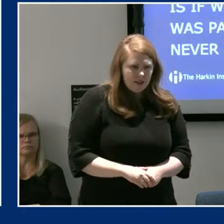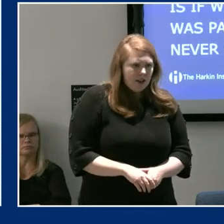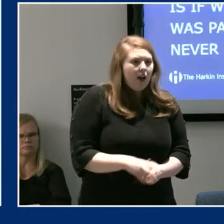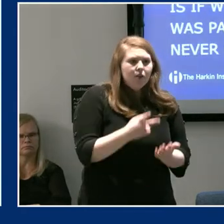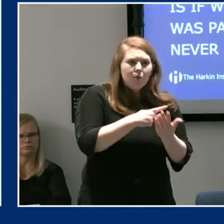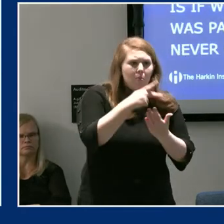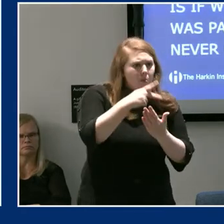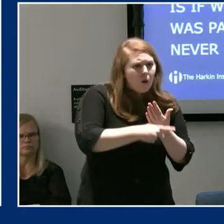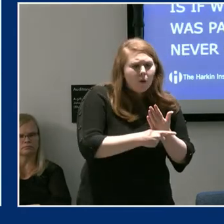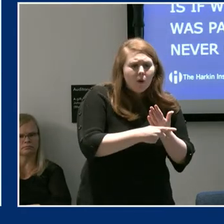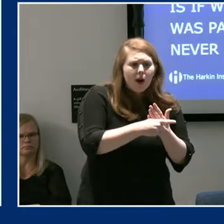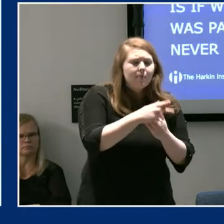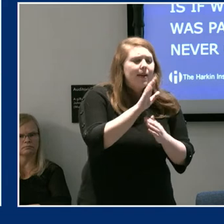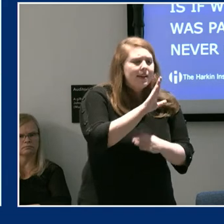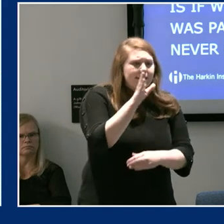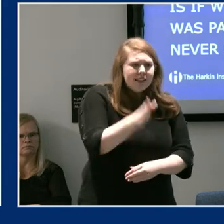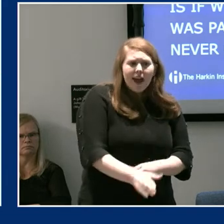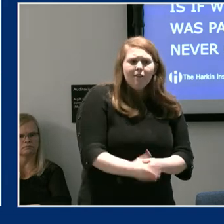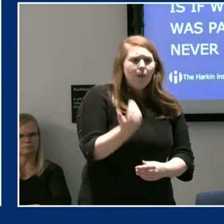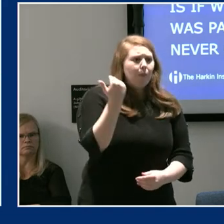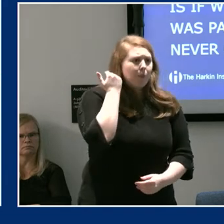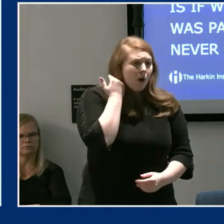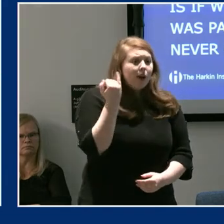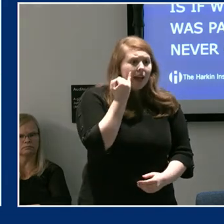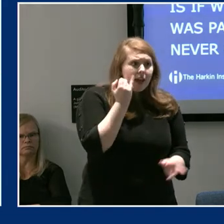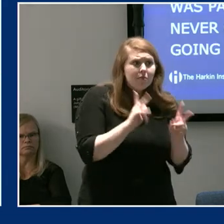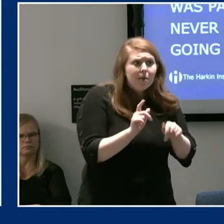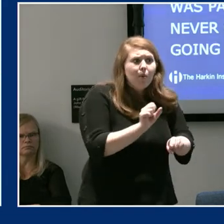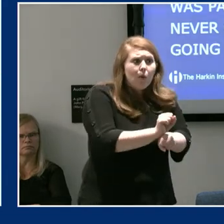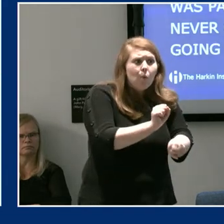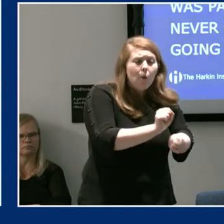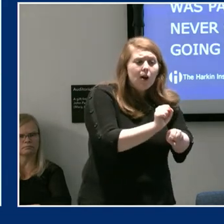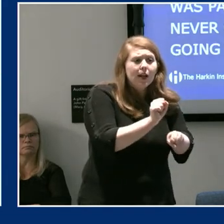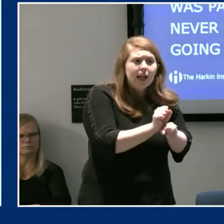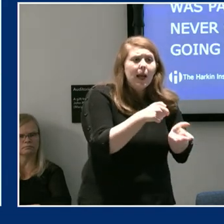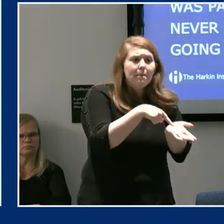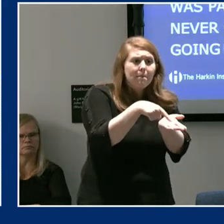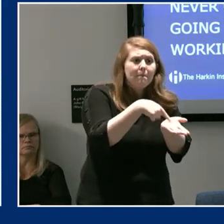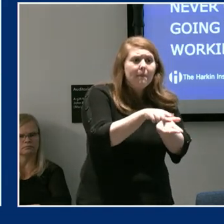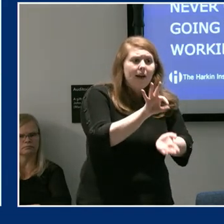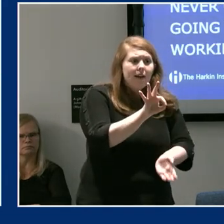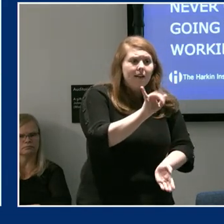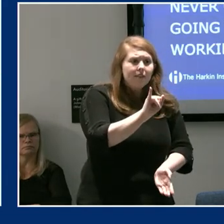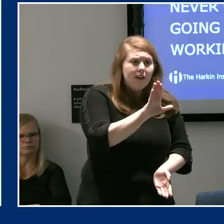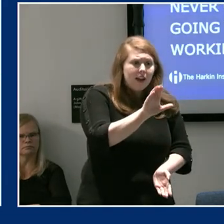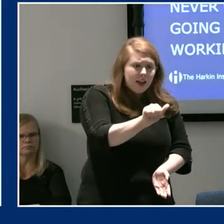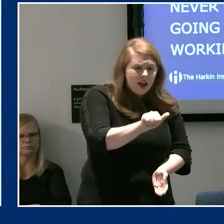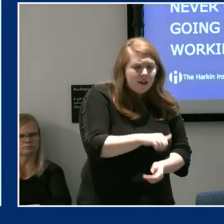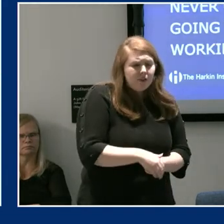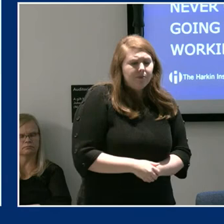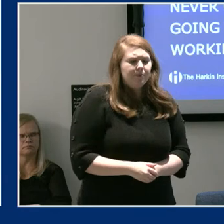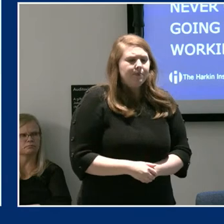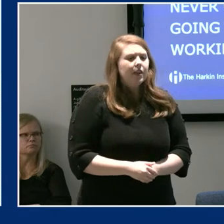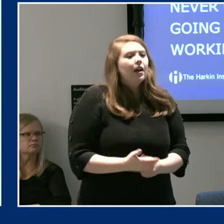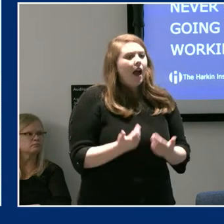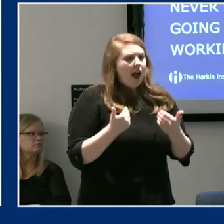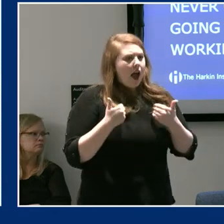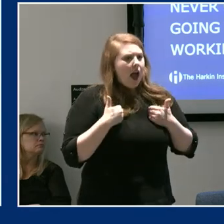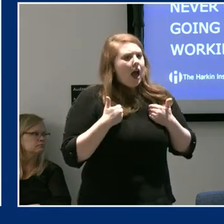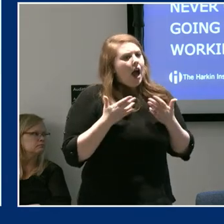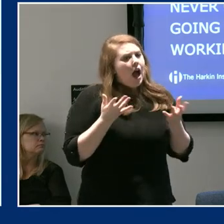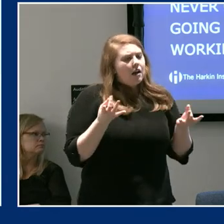go broke as long as people are working and people are paying FICA tax. There is an issue about